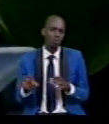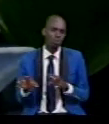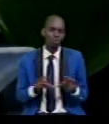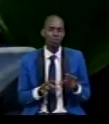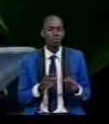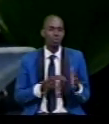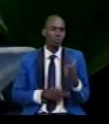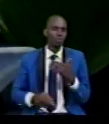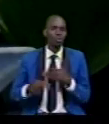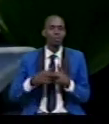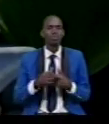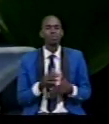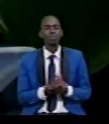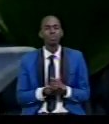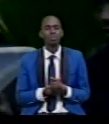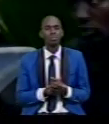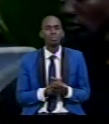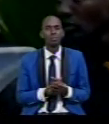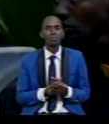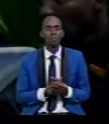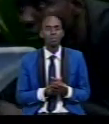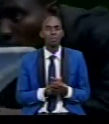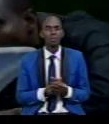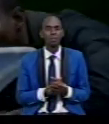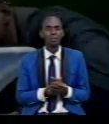Counselors, write down all.